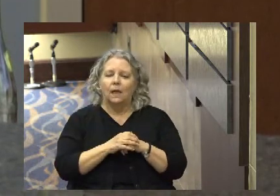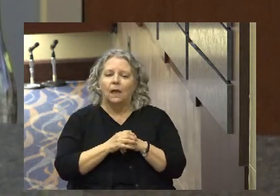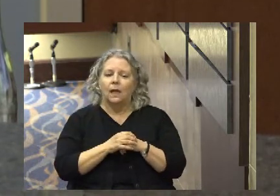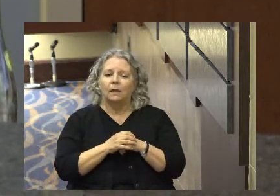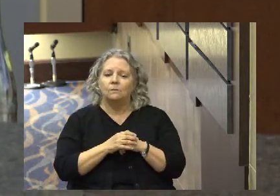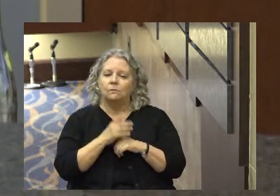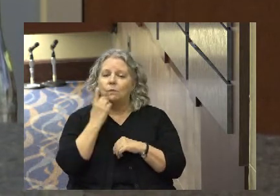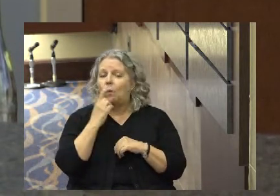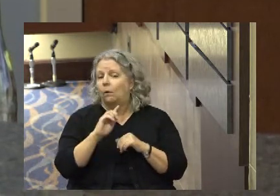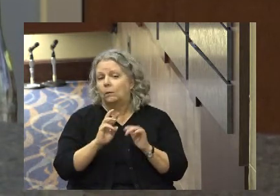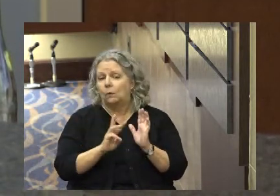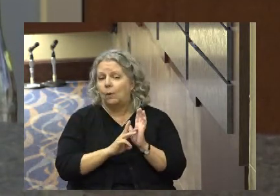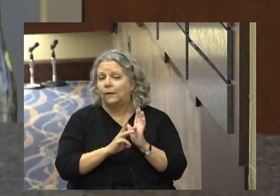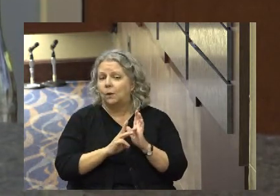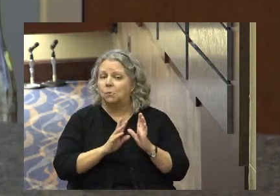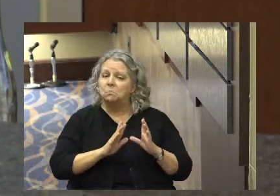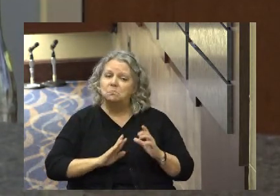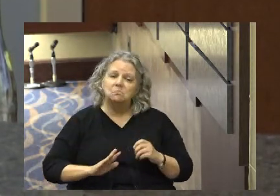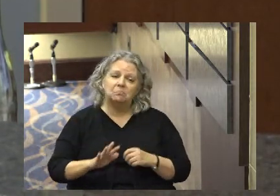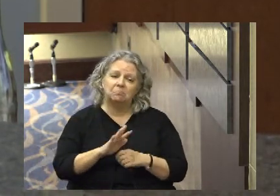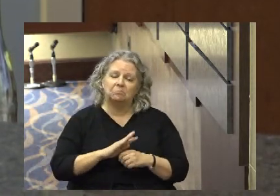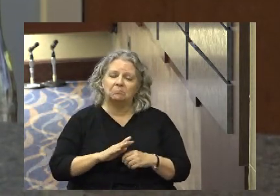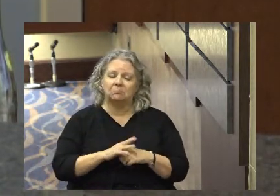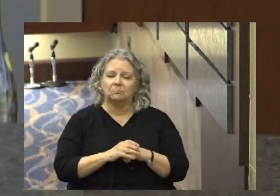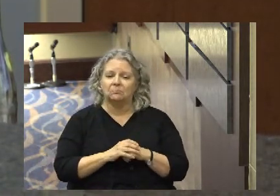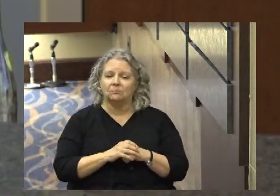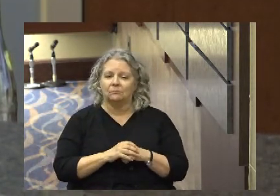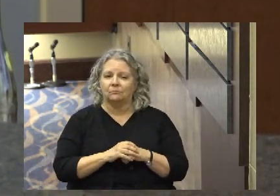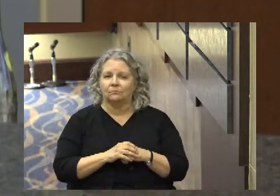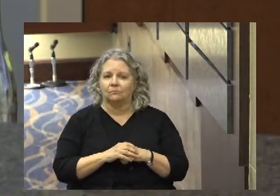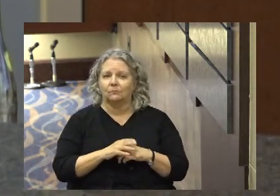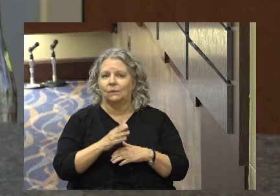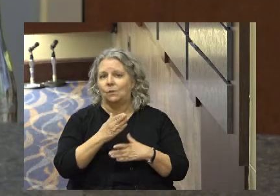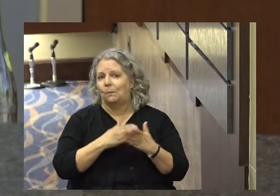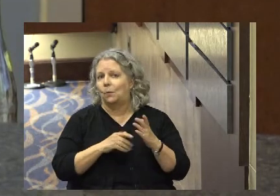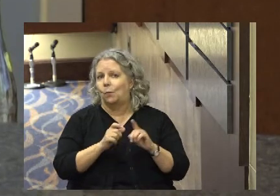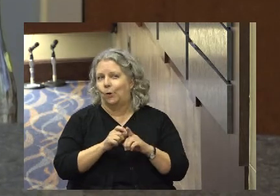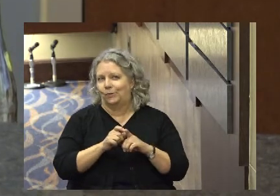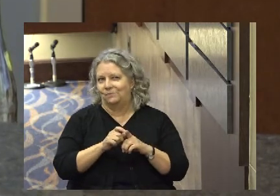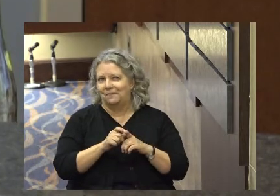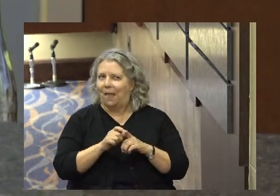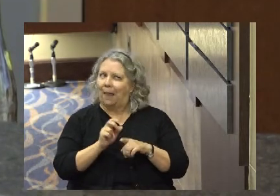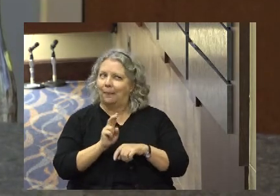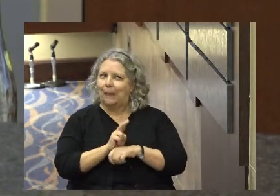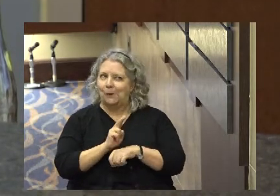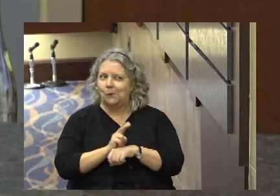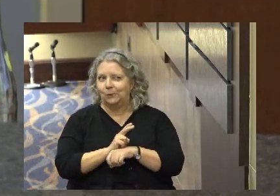is, so some of the words that were used in the